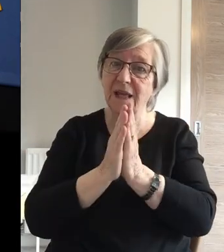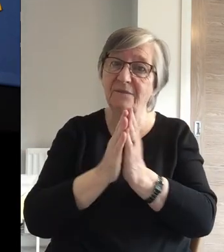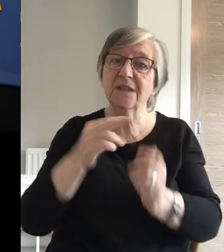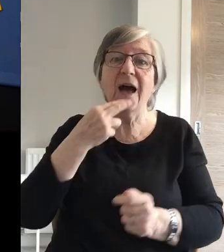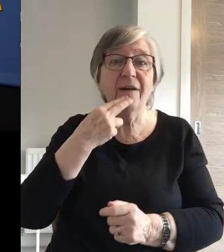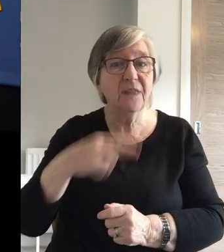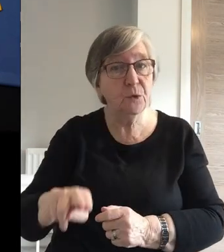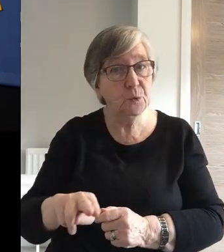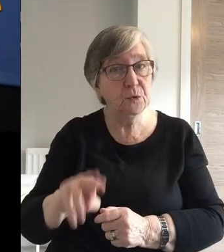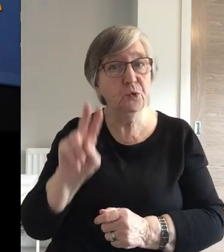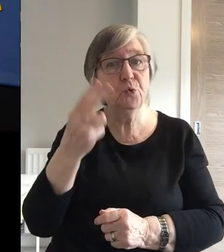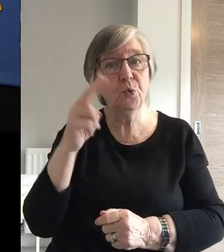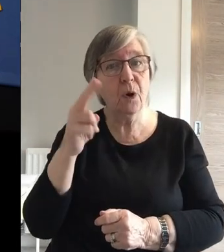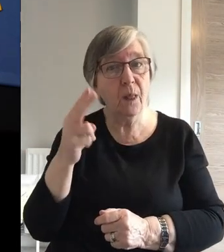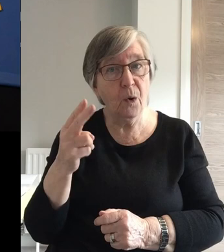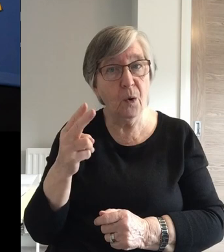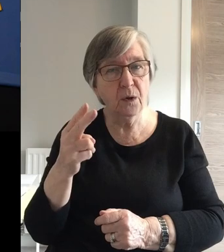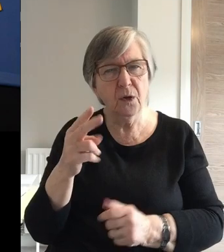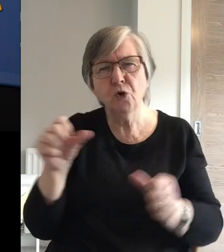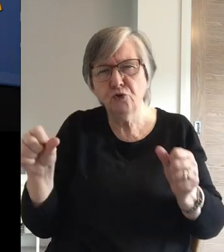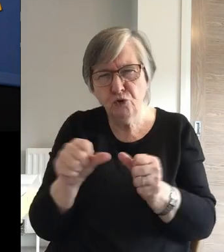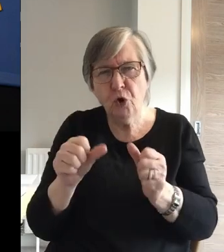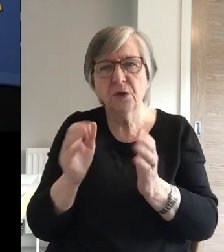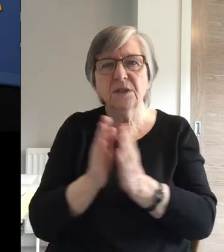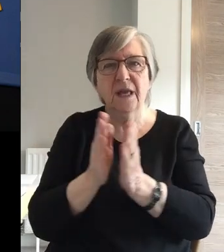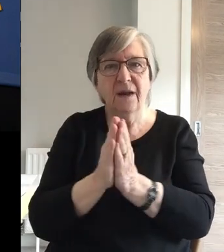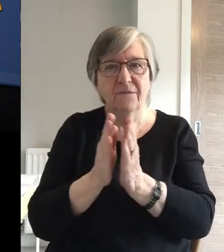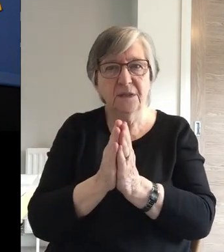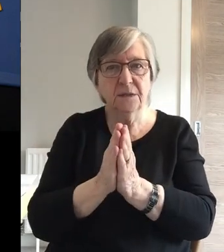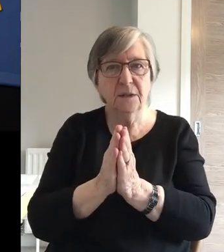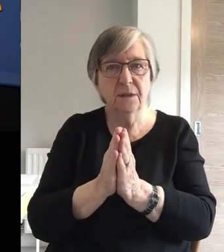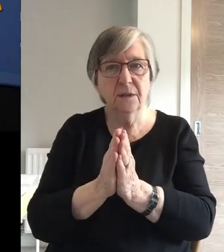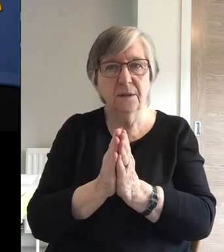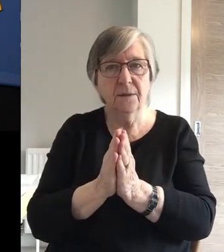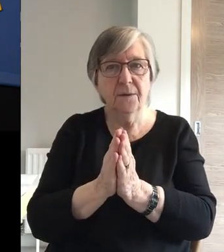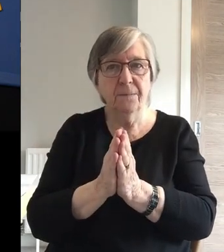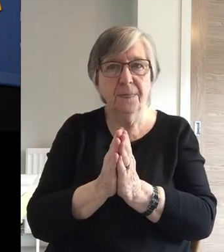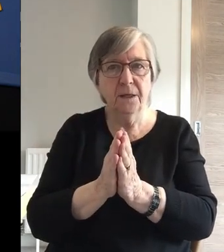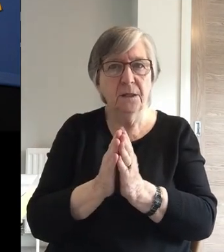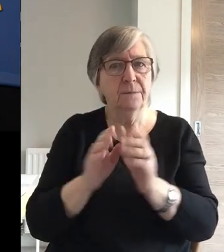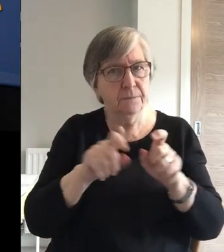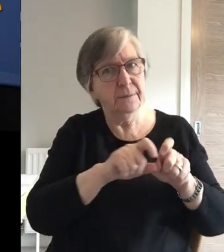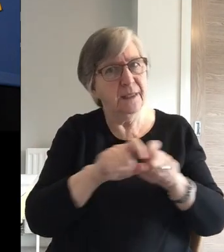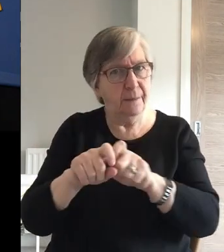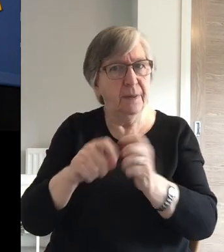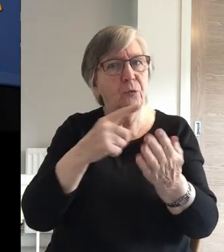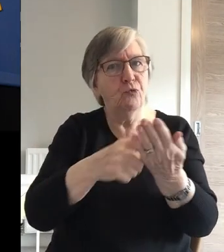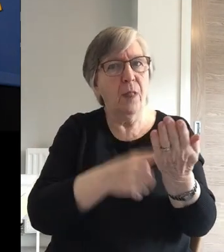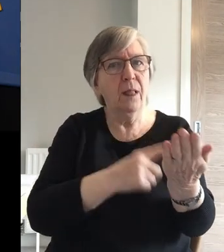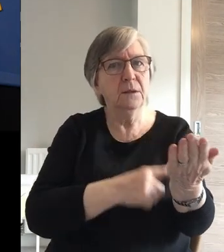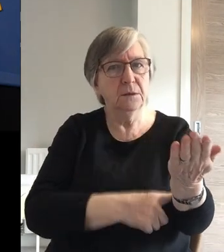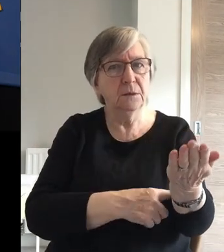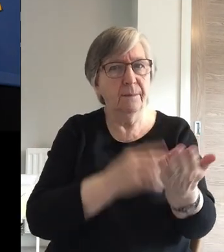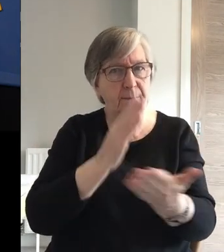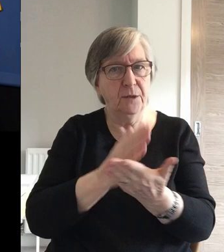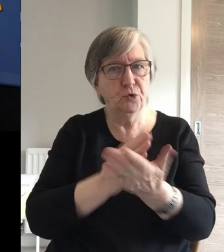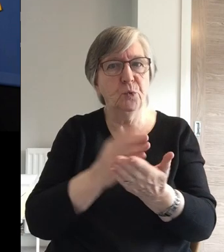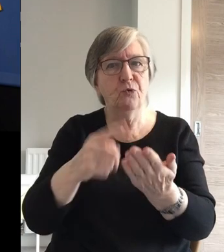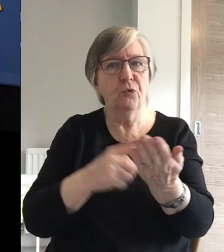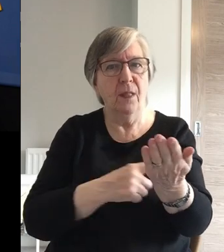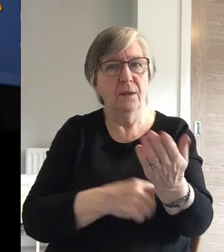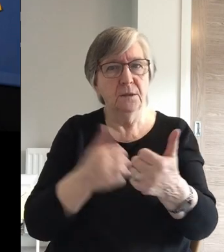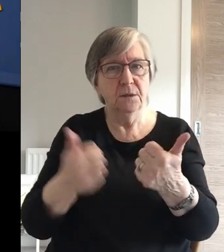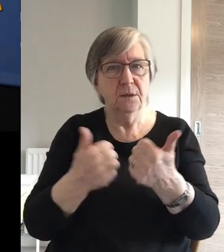on Sunday afternoons, a shorter, more reflective service, keeping within the restrictions of the pandemic.